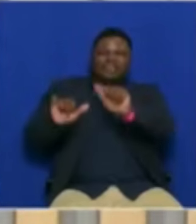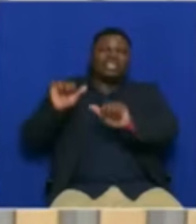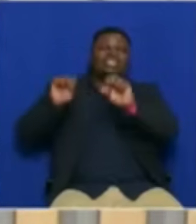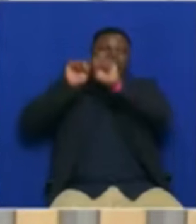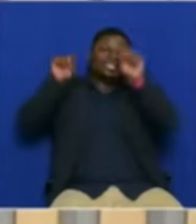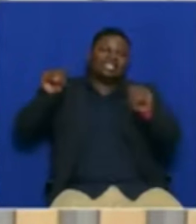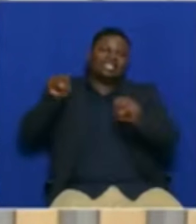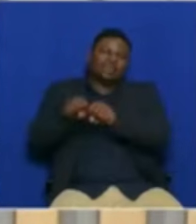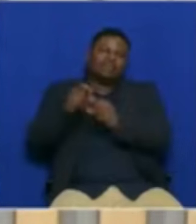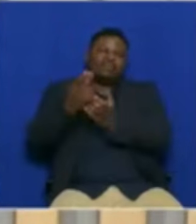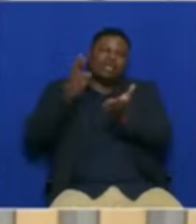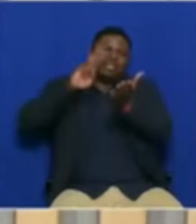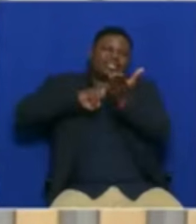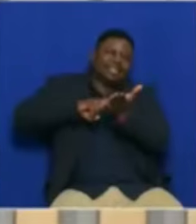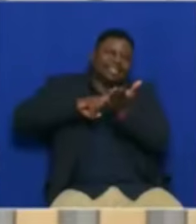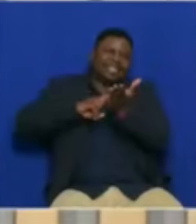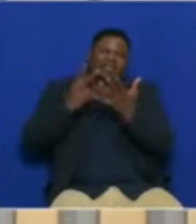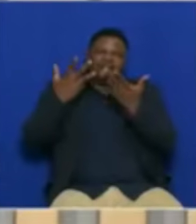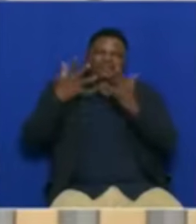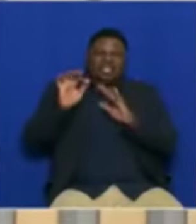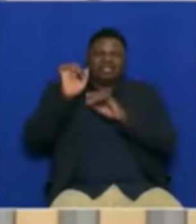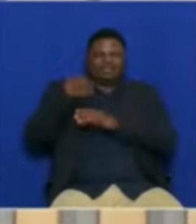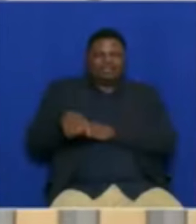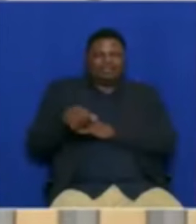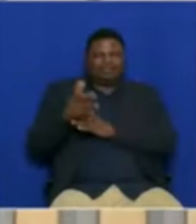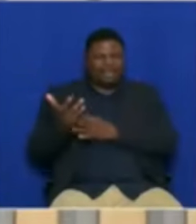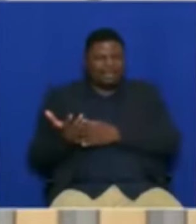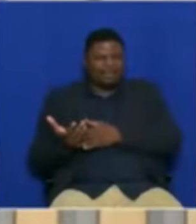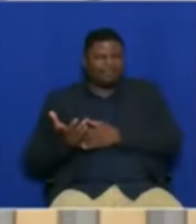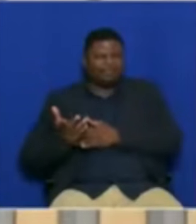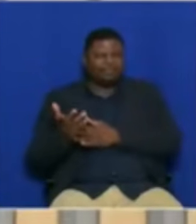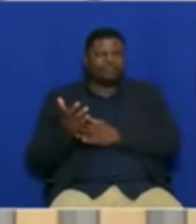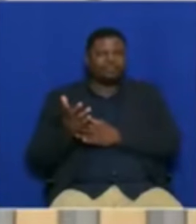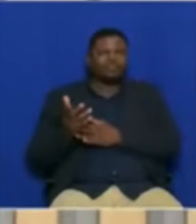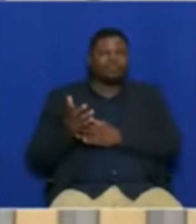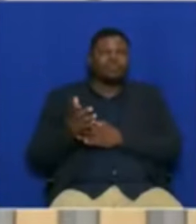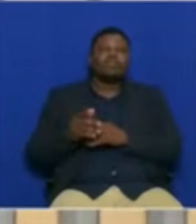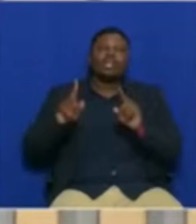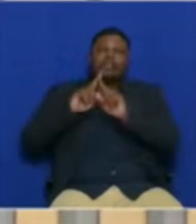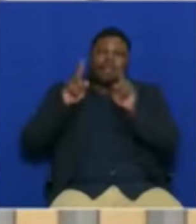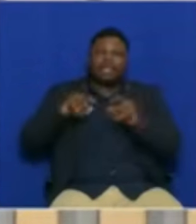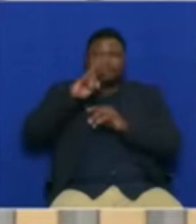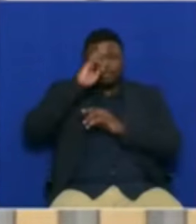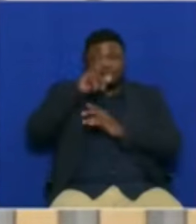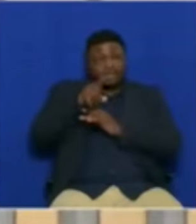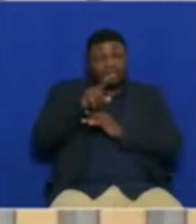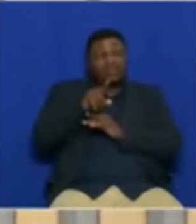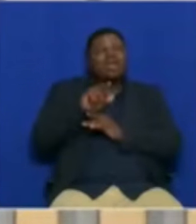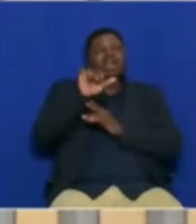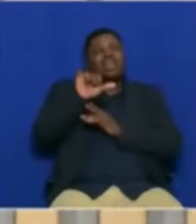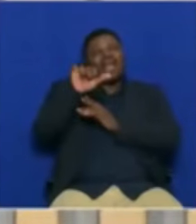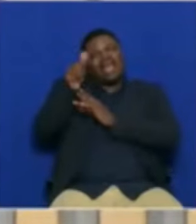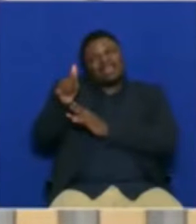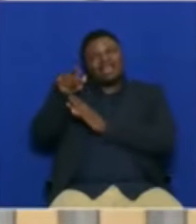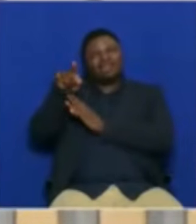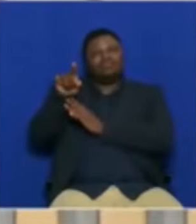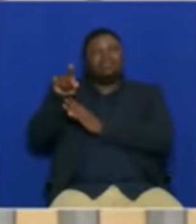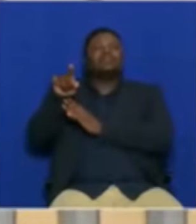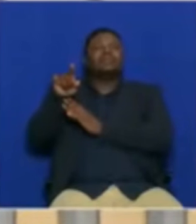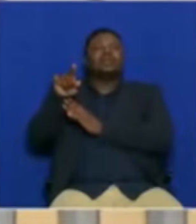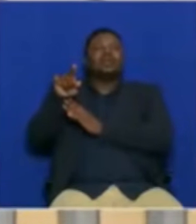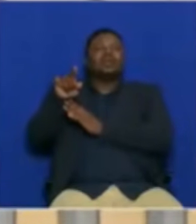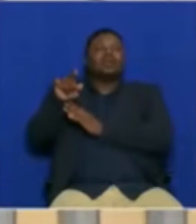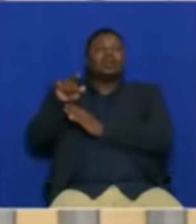fact. She's registered on another Inkwazi system. But be that as it may,